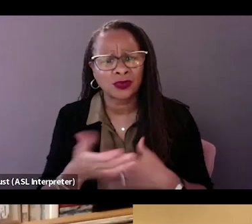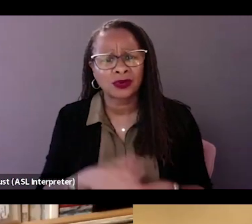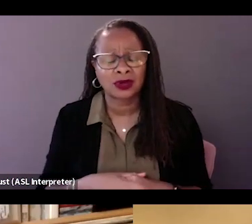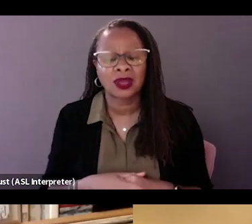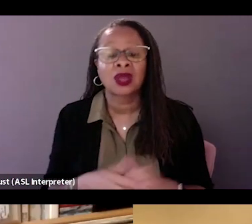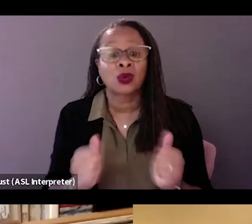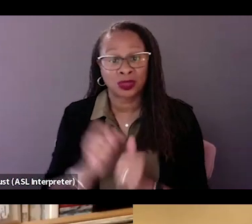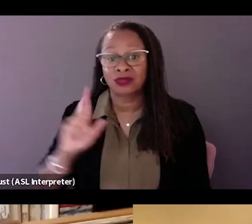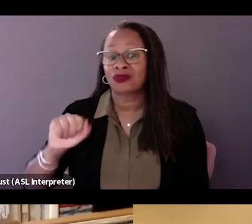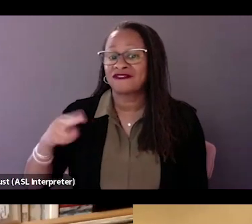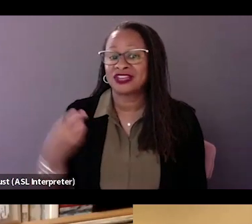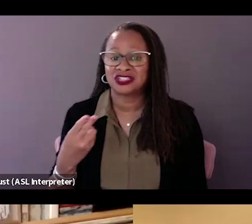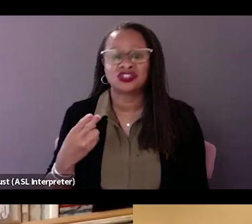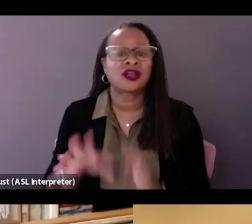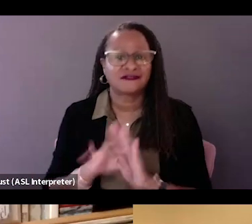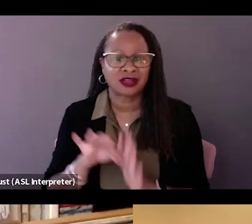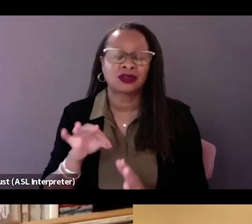Ravish, I found a good starting point.